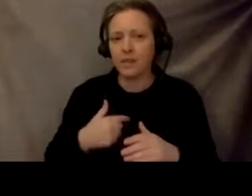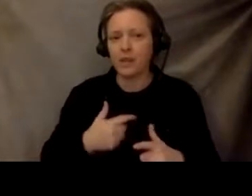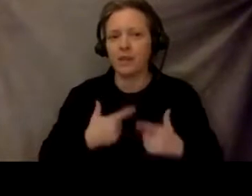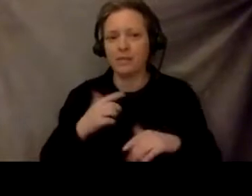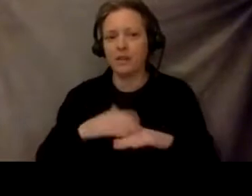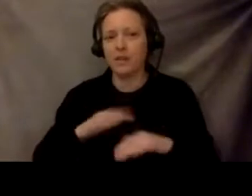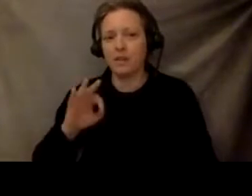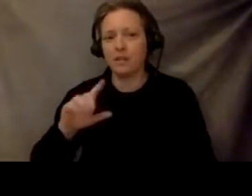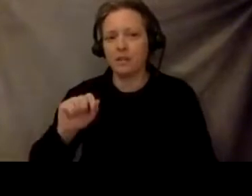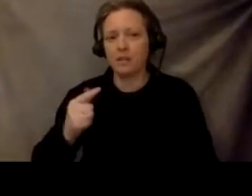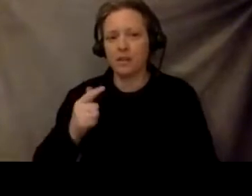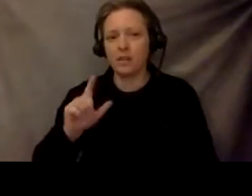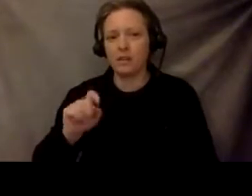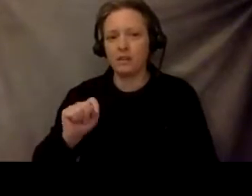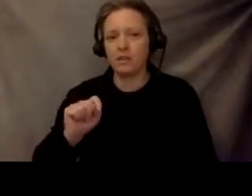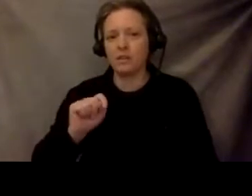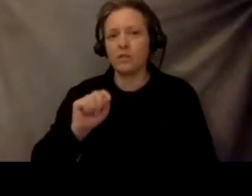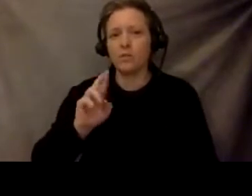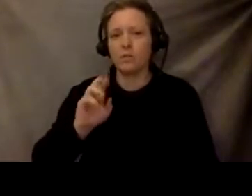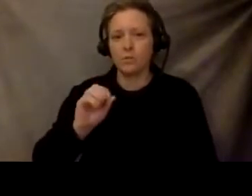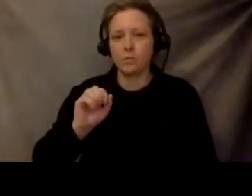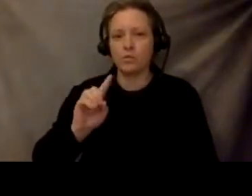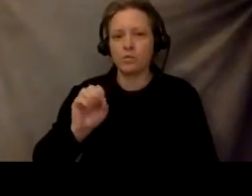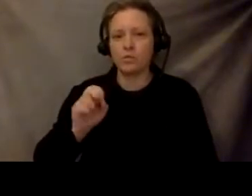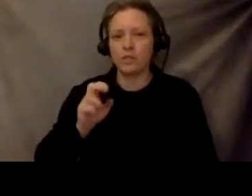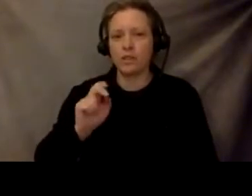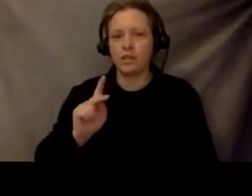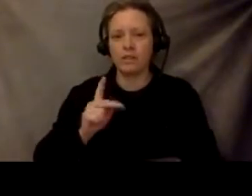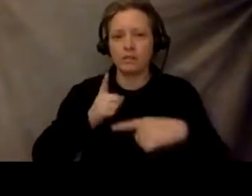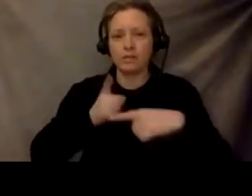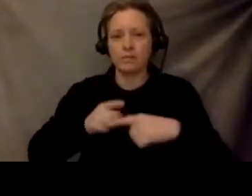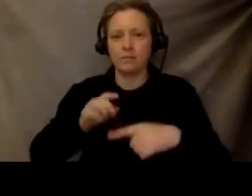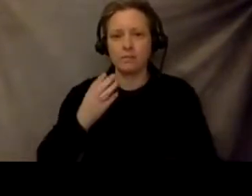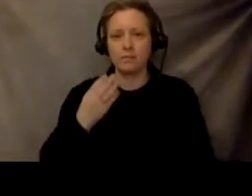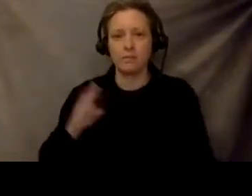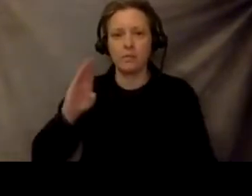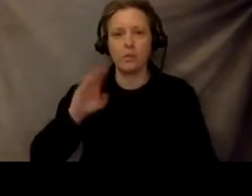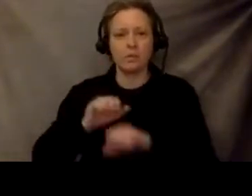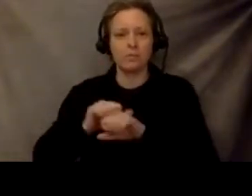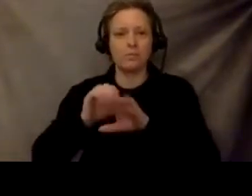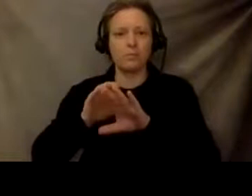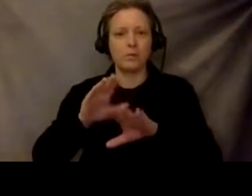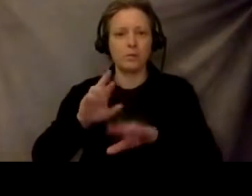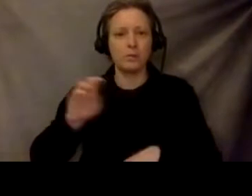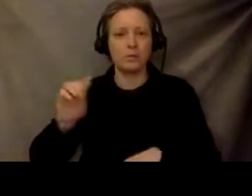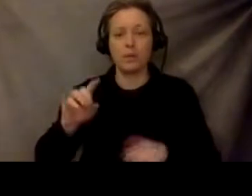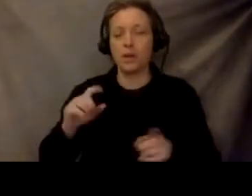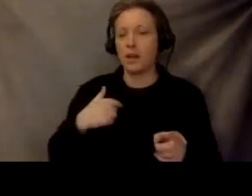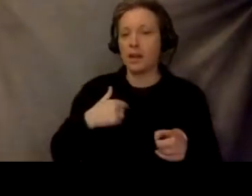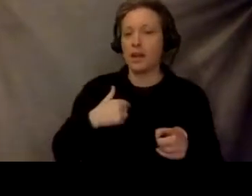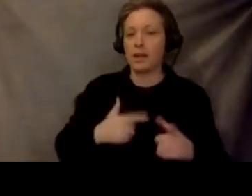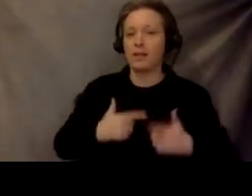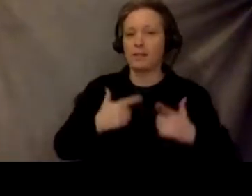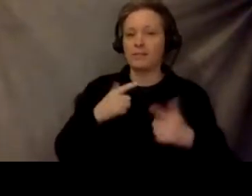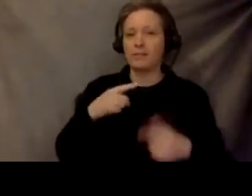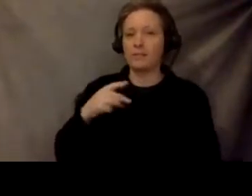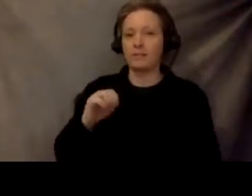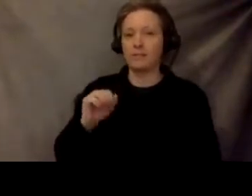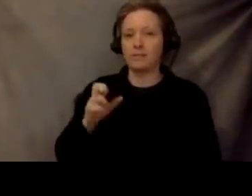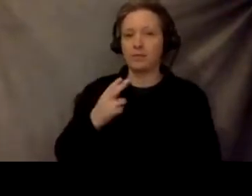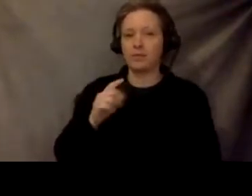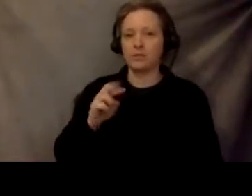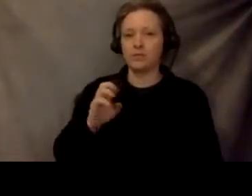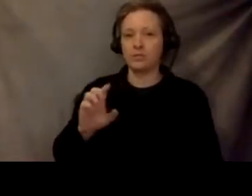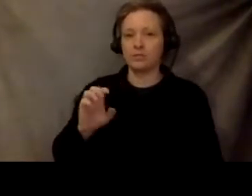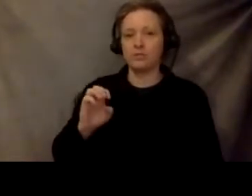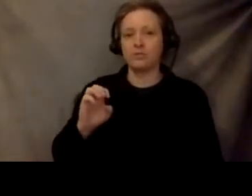Rose Shack and Bull Mountain Road, where that intersects. Yeah, I'm right off of Peachtree. You know where that is? Yeah, I